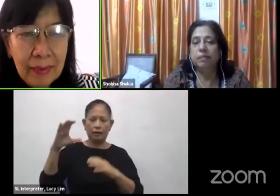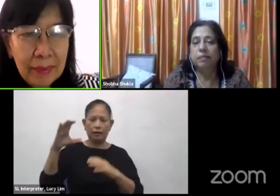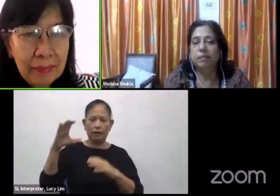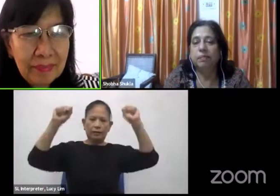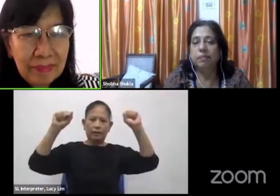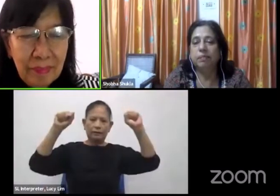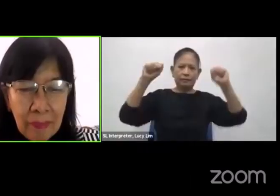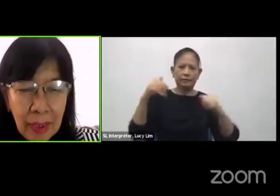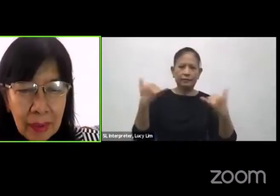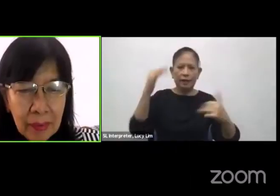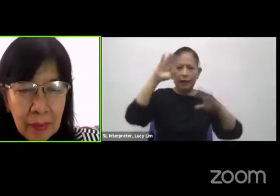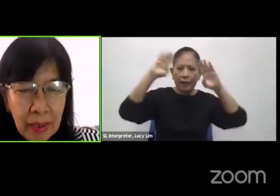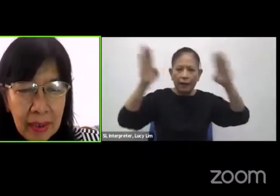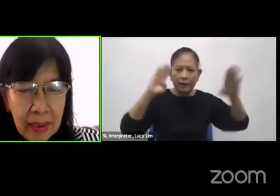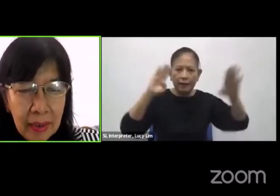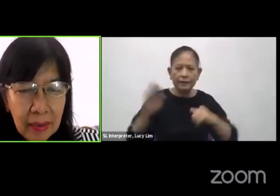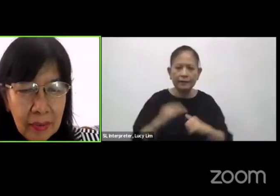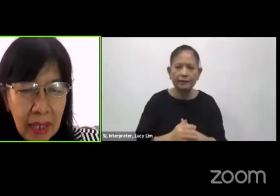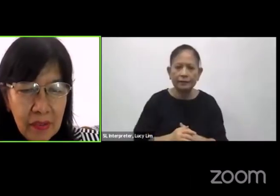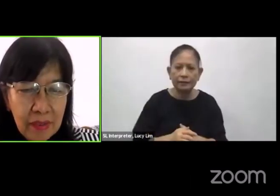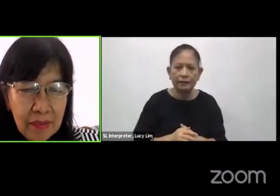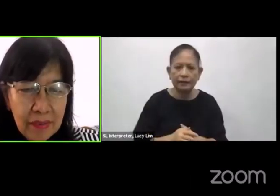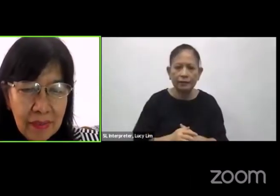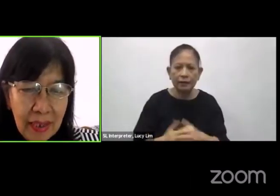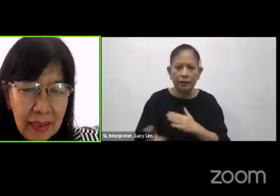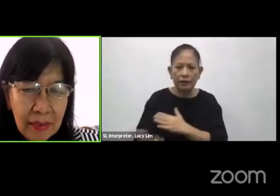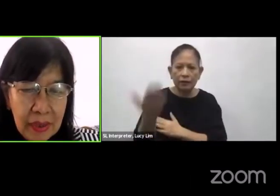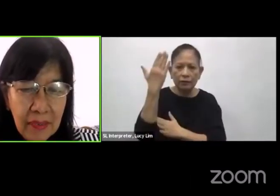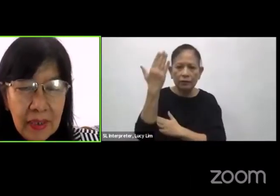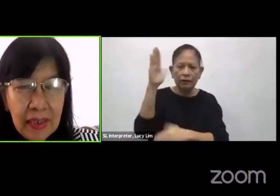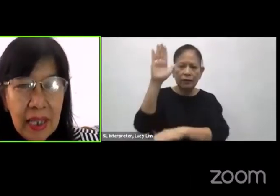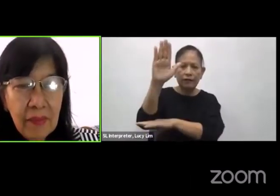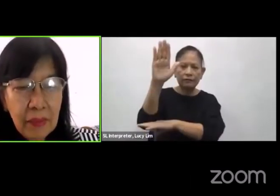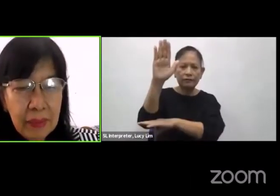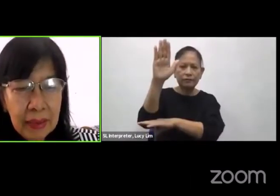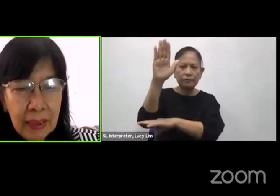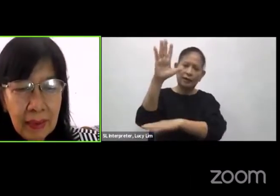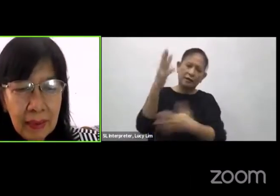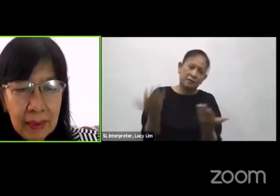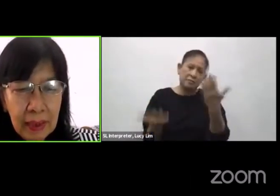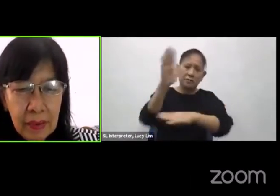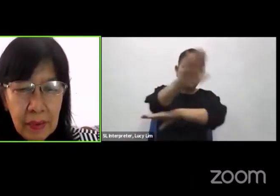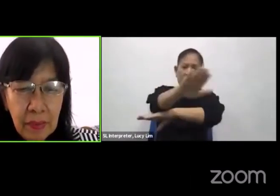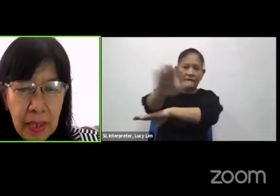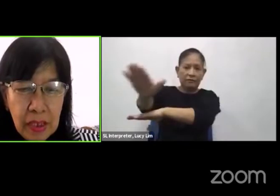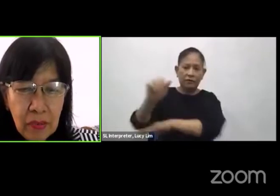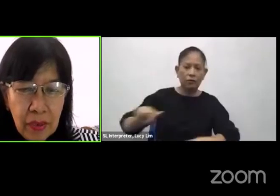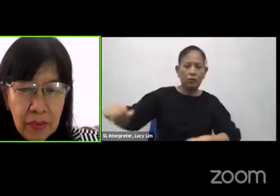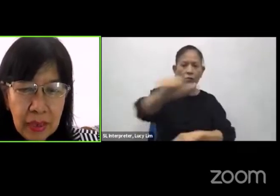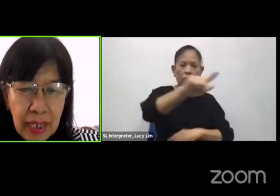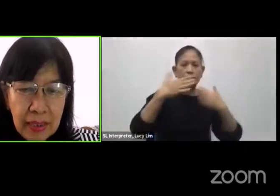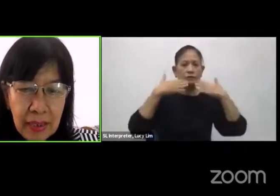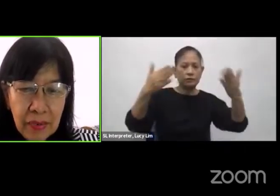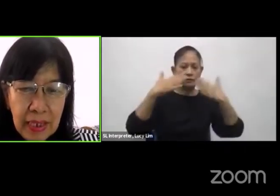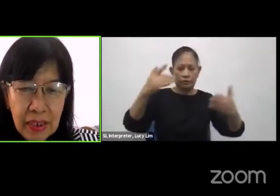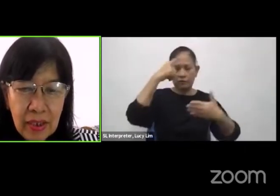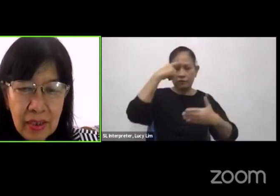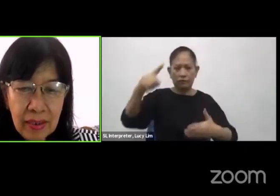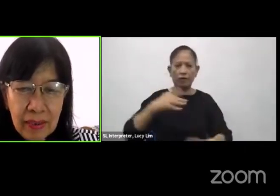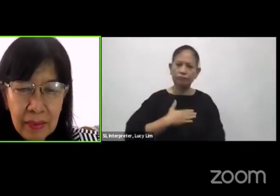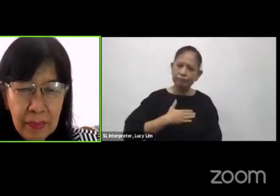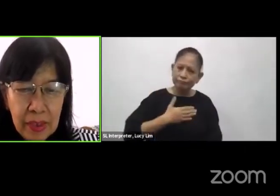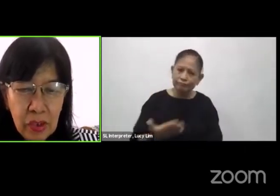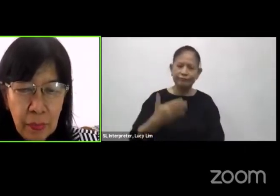Hello, good morning, good afternoon, and good evening, everyone. Thank you so much for your kind